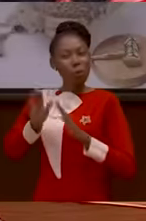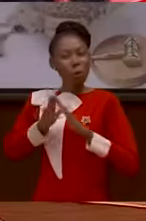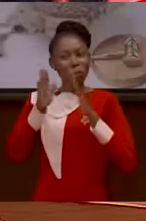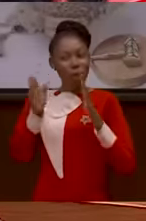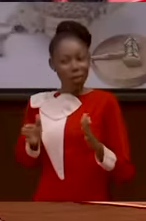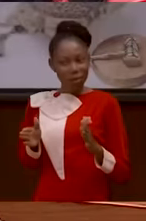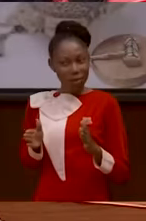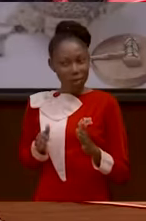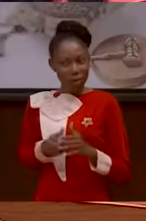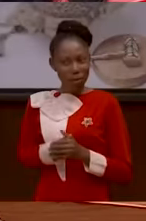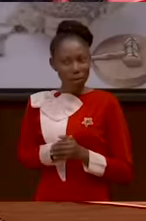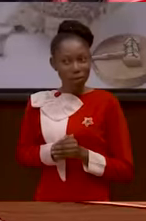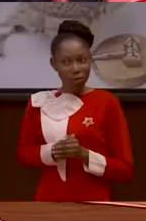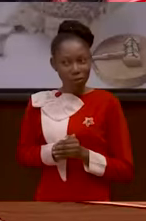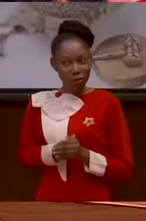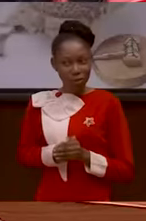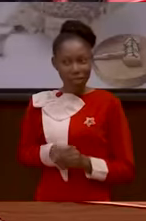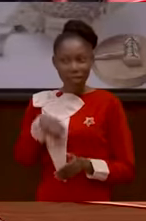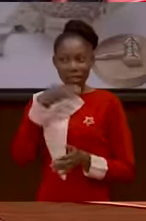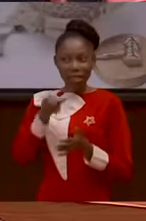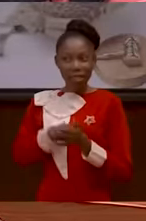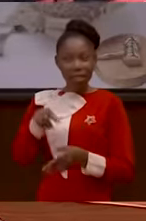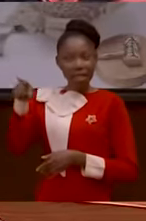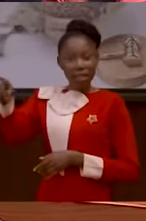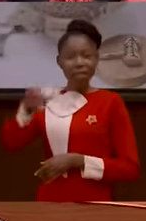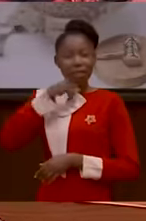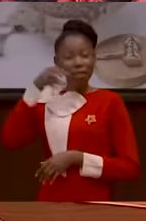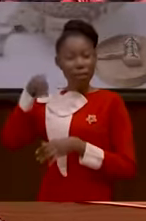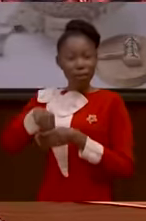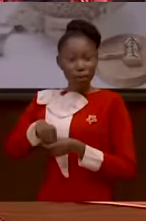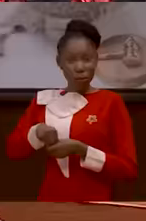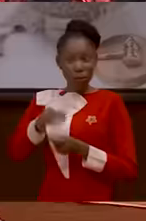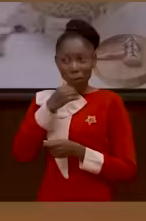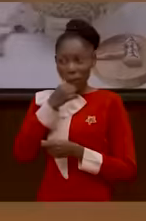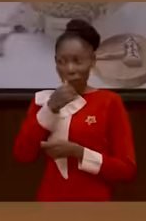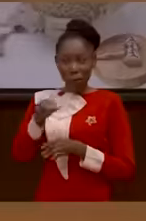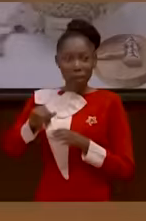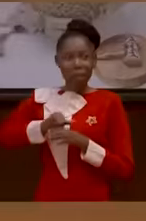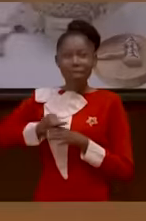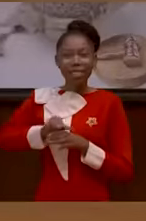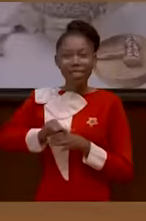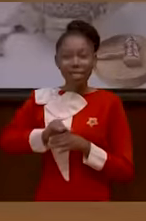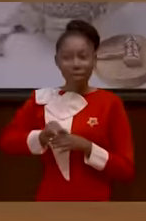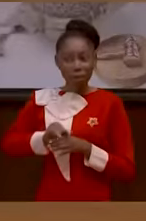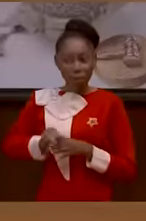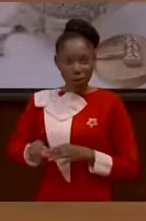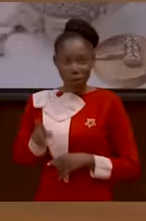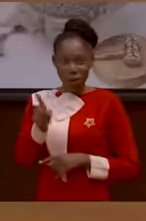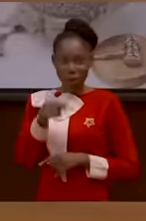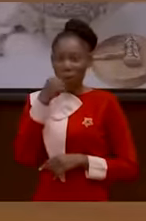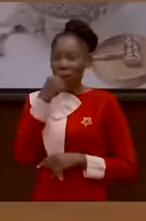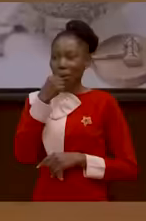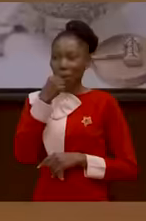Which those things, is into fraud. Yes, I'll say it. You want us to expose each other. You know what? I'm going to do